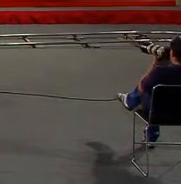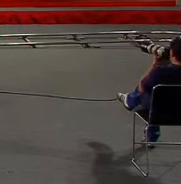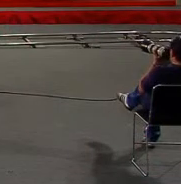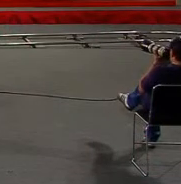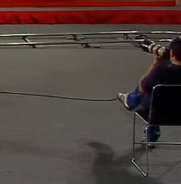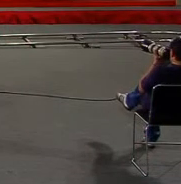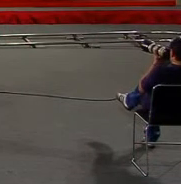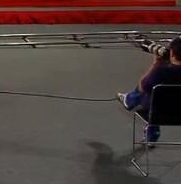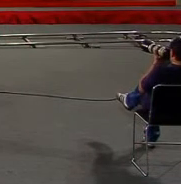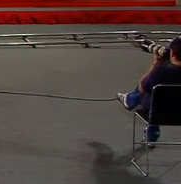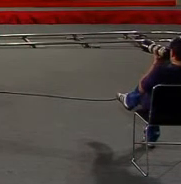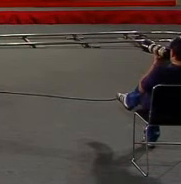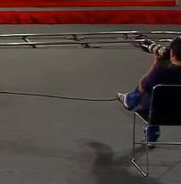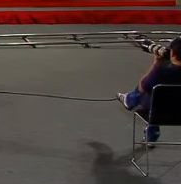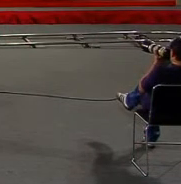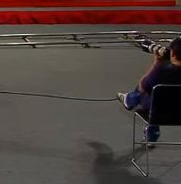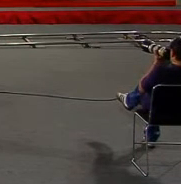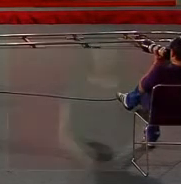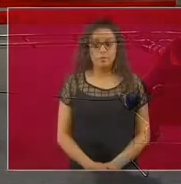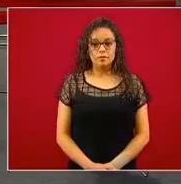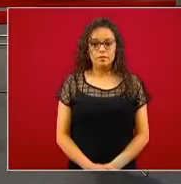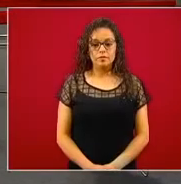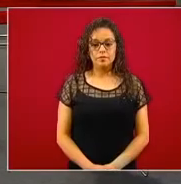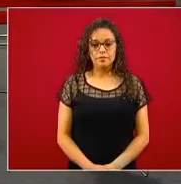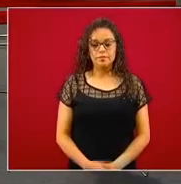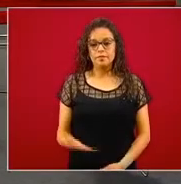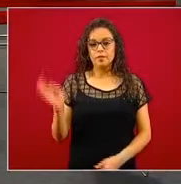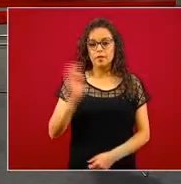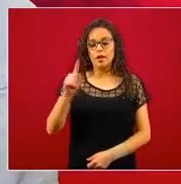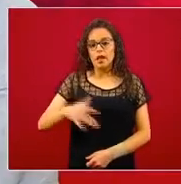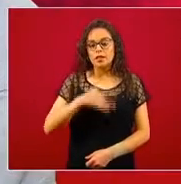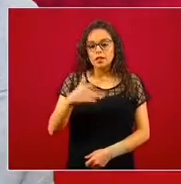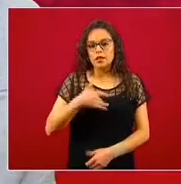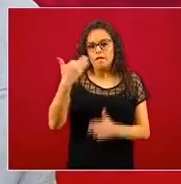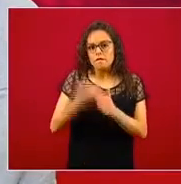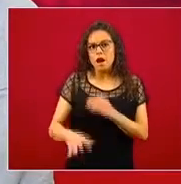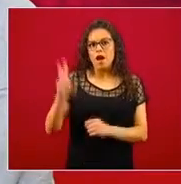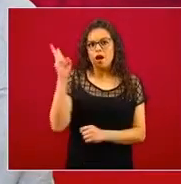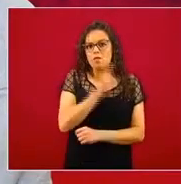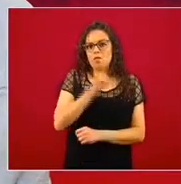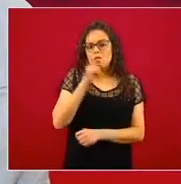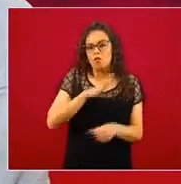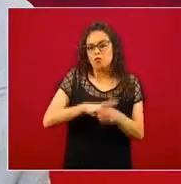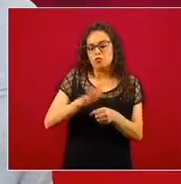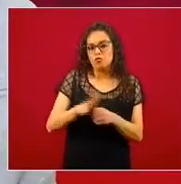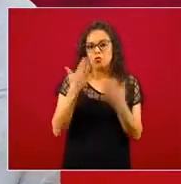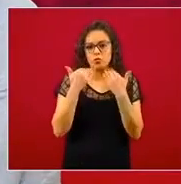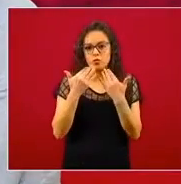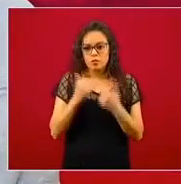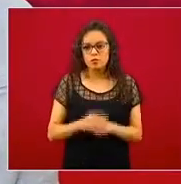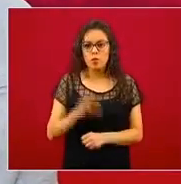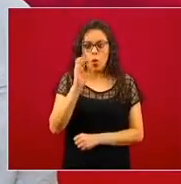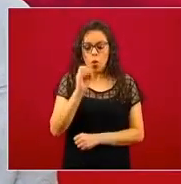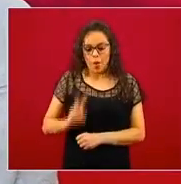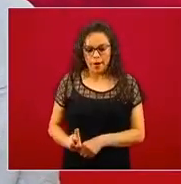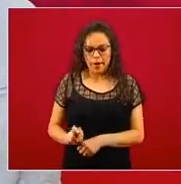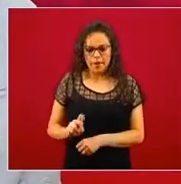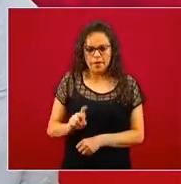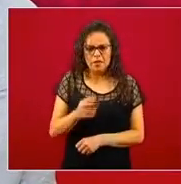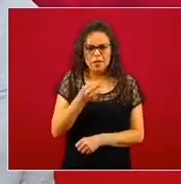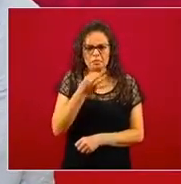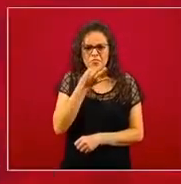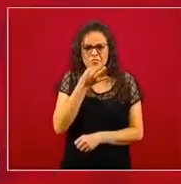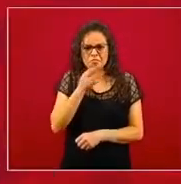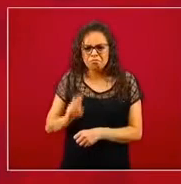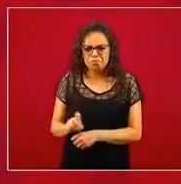more intensively and heavily because you feel that you are not inhaling enough air, or probably you